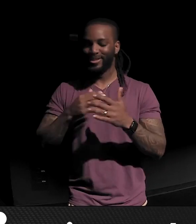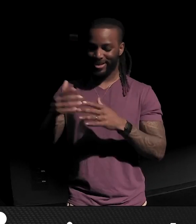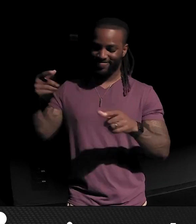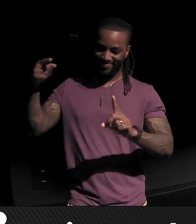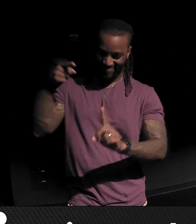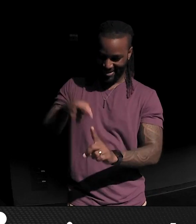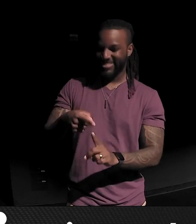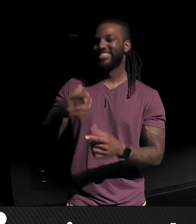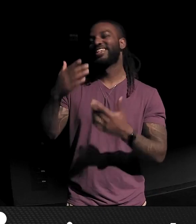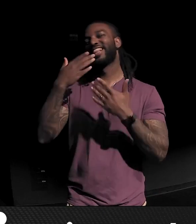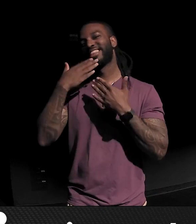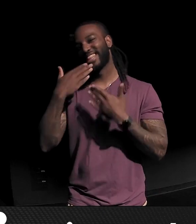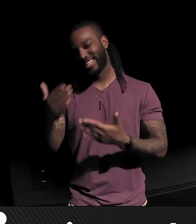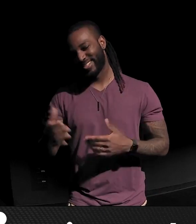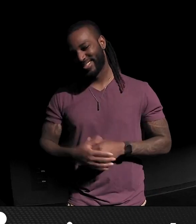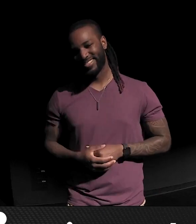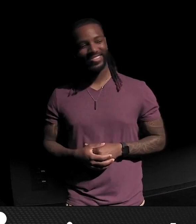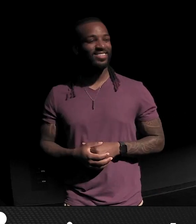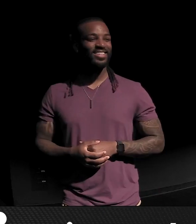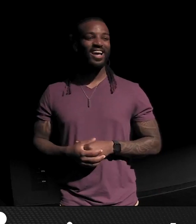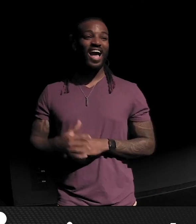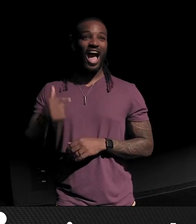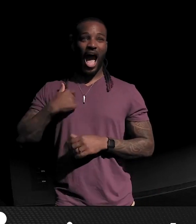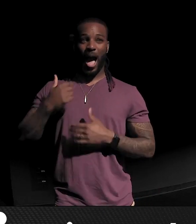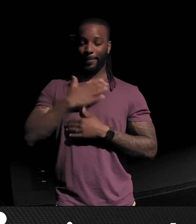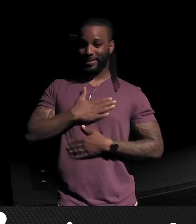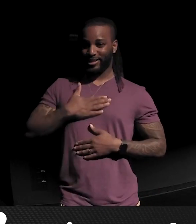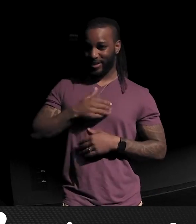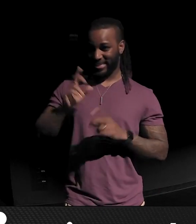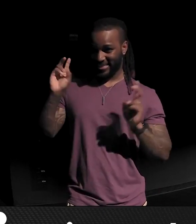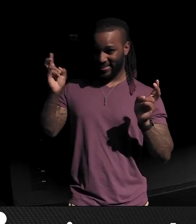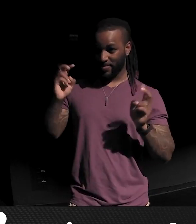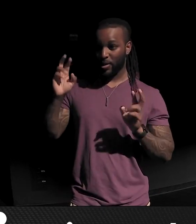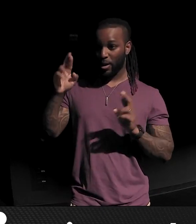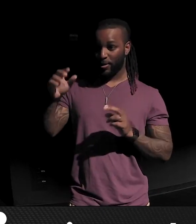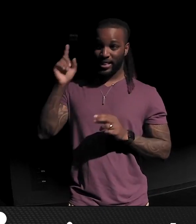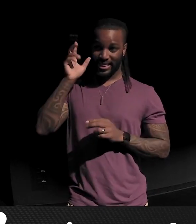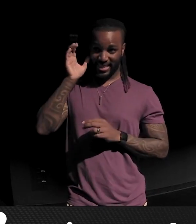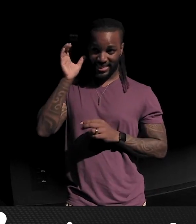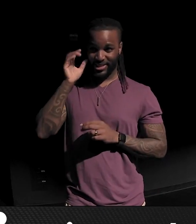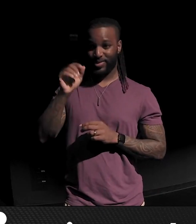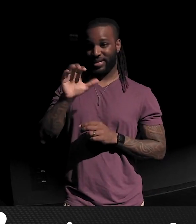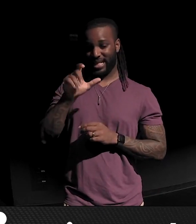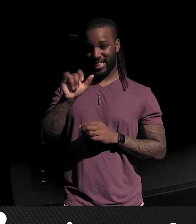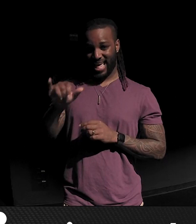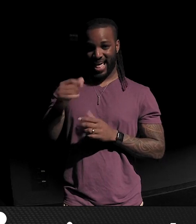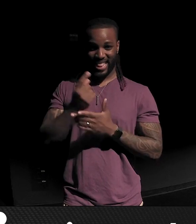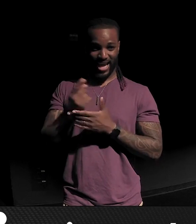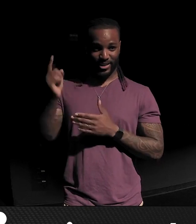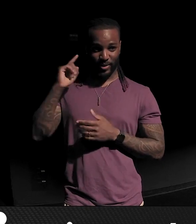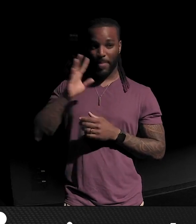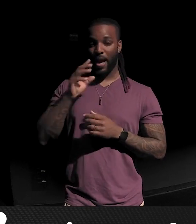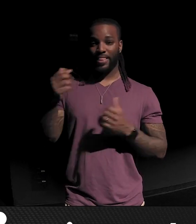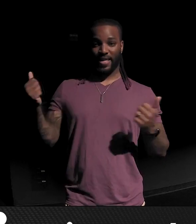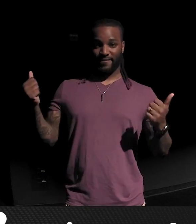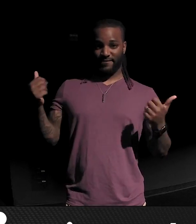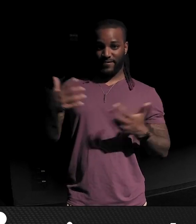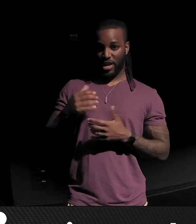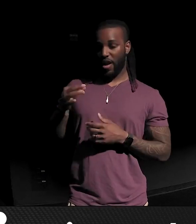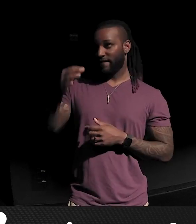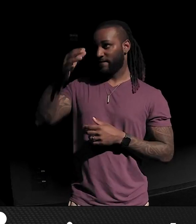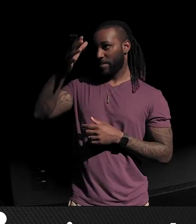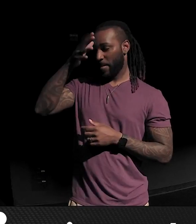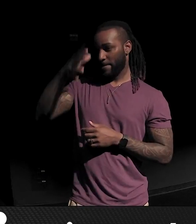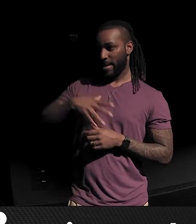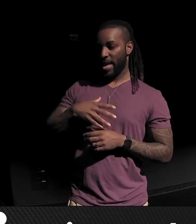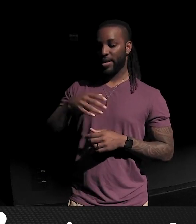hope. I've been enjoying this series. I hope you had a chance to listen to Clay last weekend when he talked to us about the fear of man in Psalm